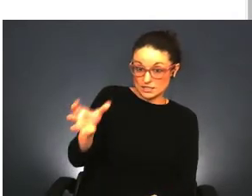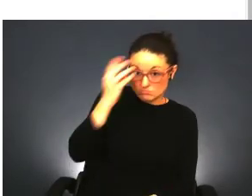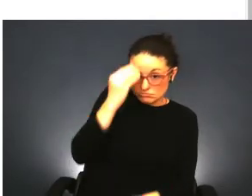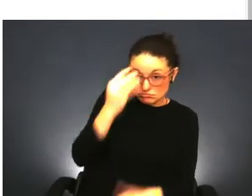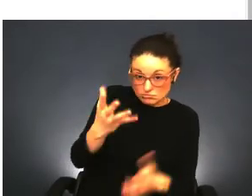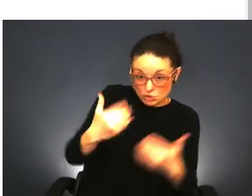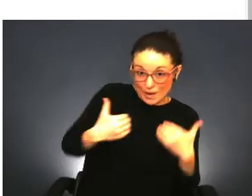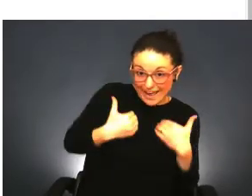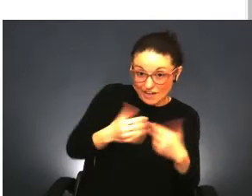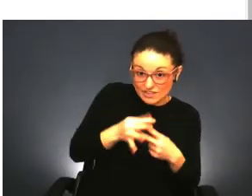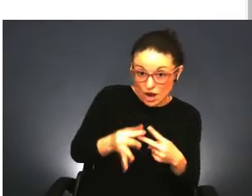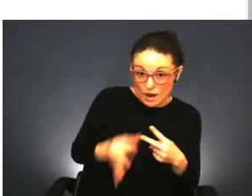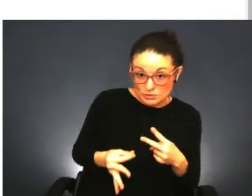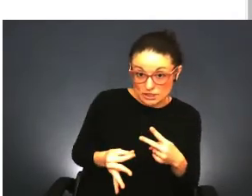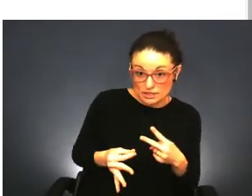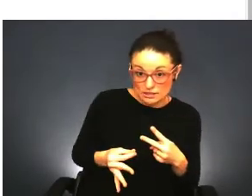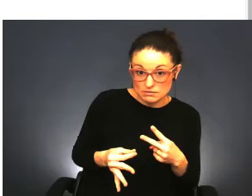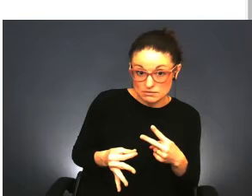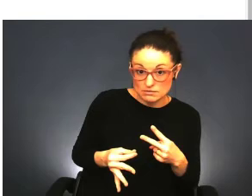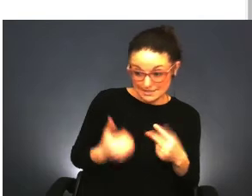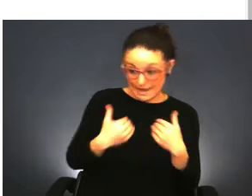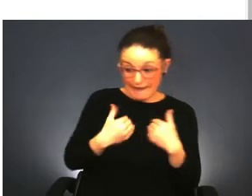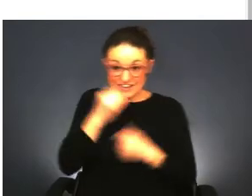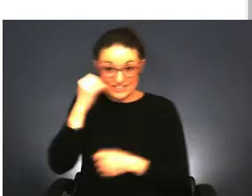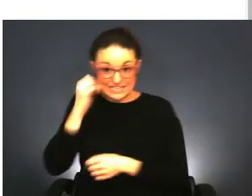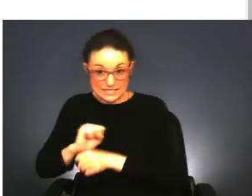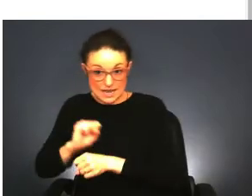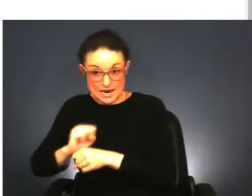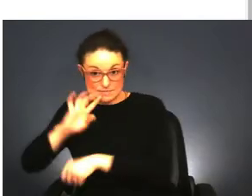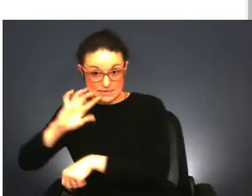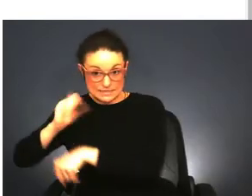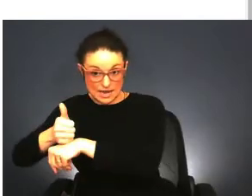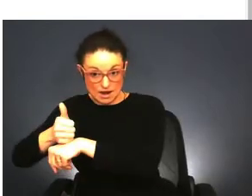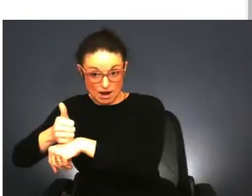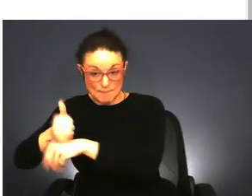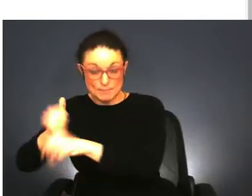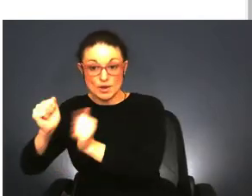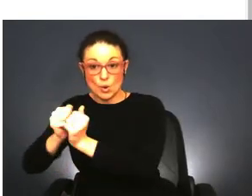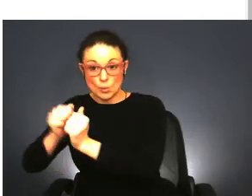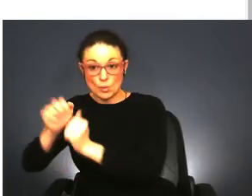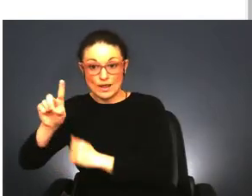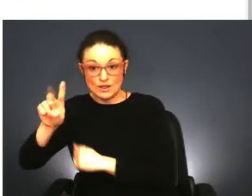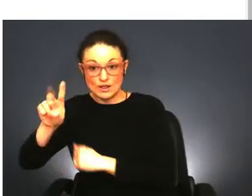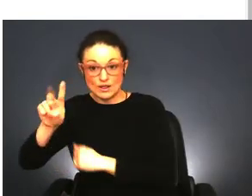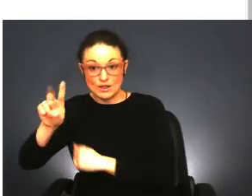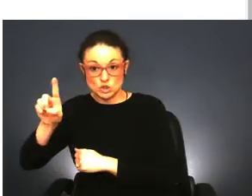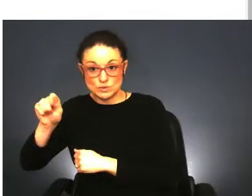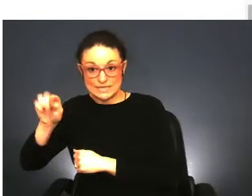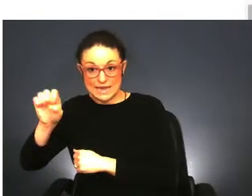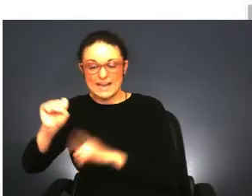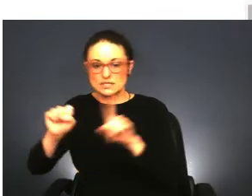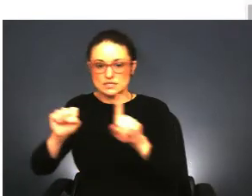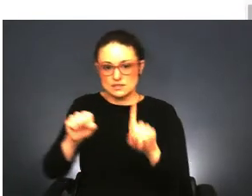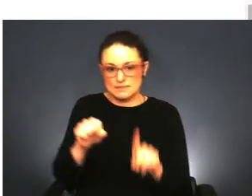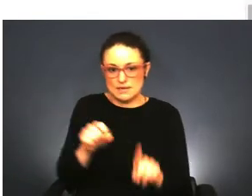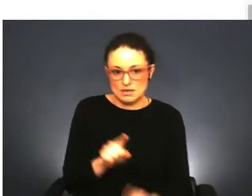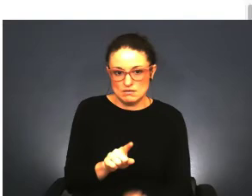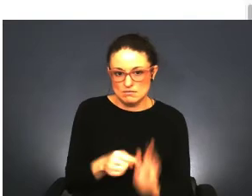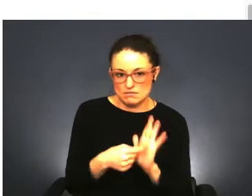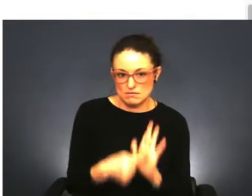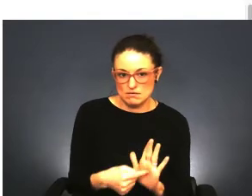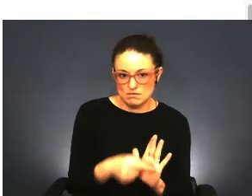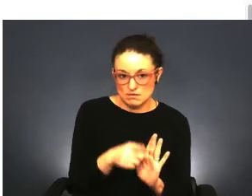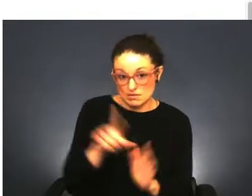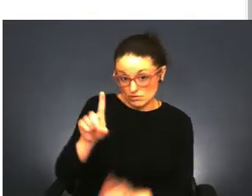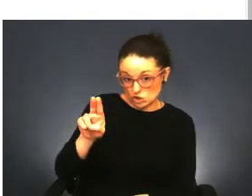have something, an assignment that's set up with due dates. We scroll to the bottom of this, we have